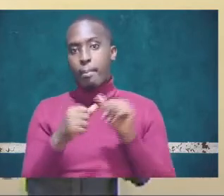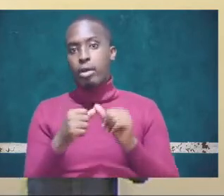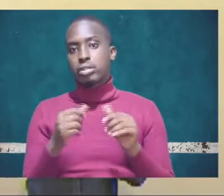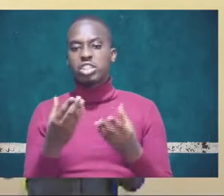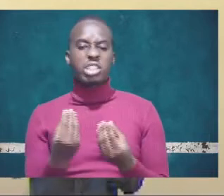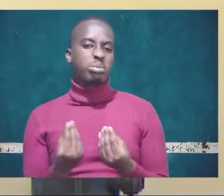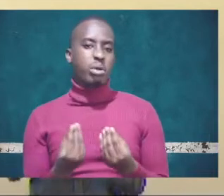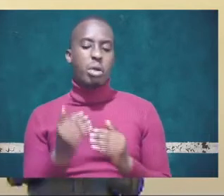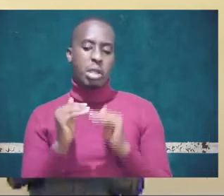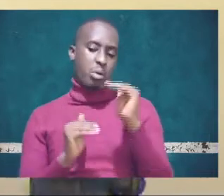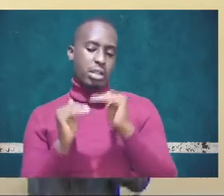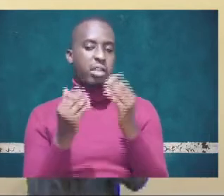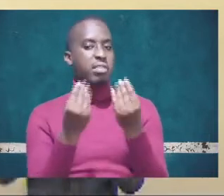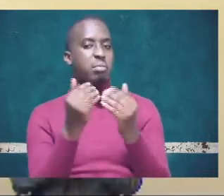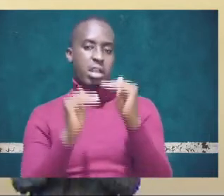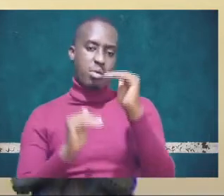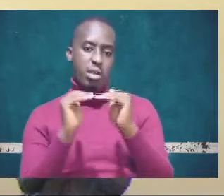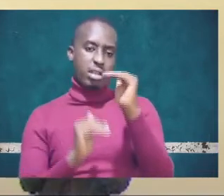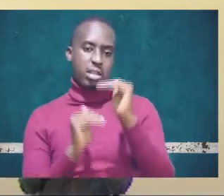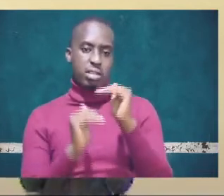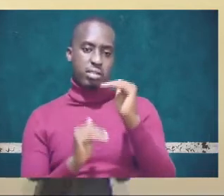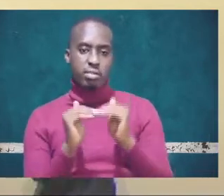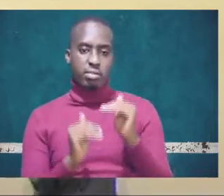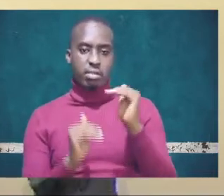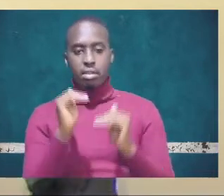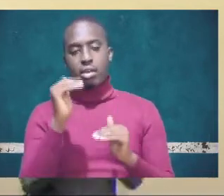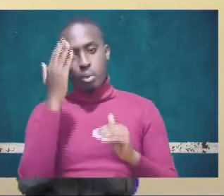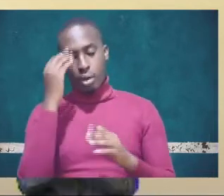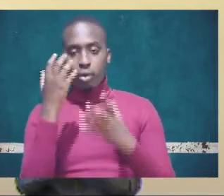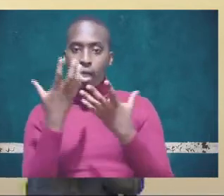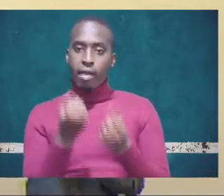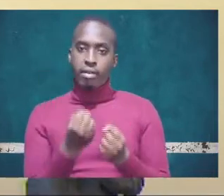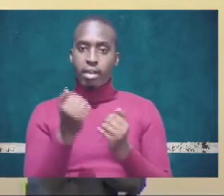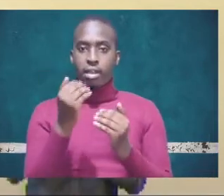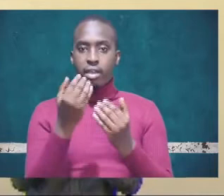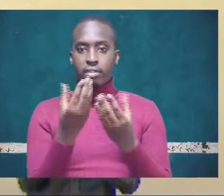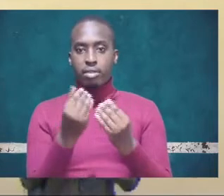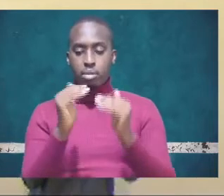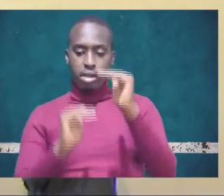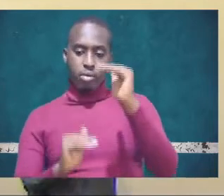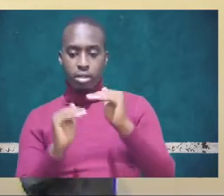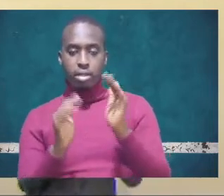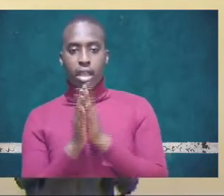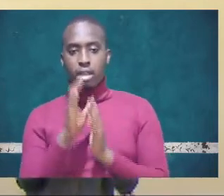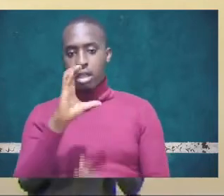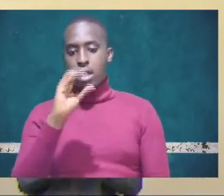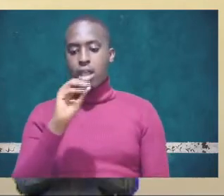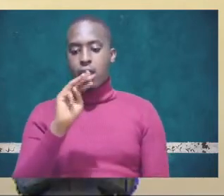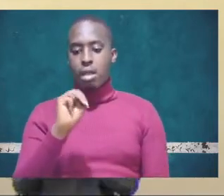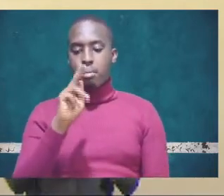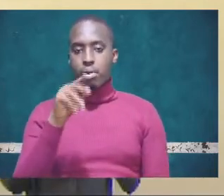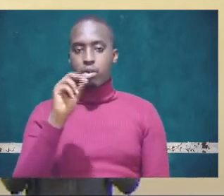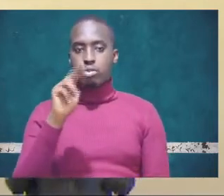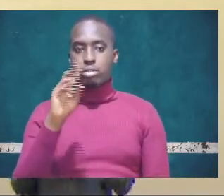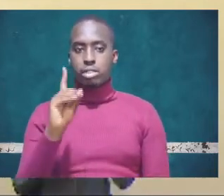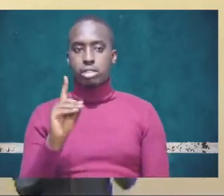simple inequalities, because we have simple inequalities and you have compound inequalities. You've seen how it is very